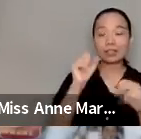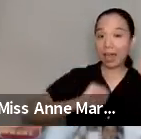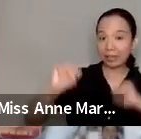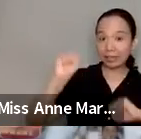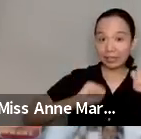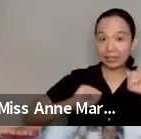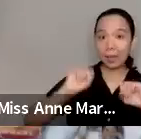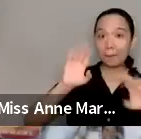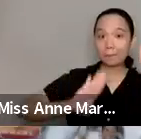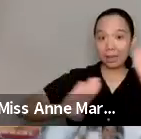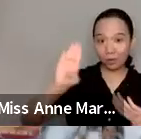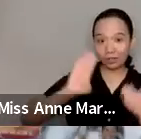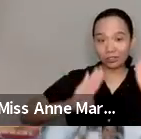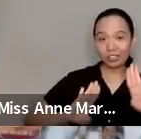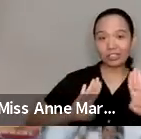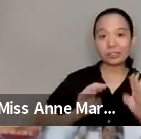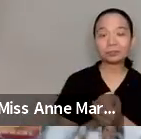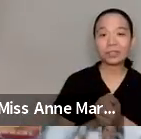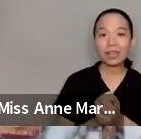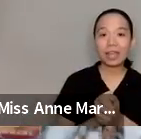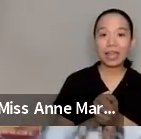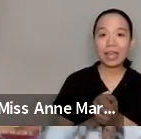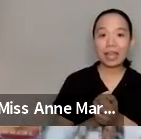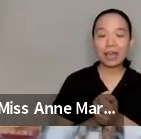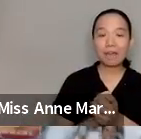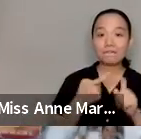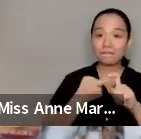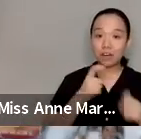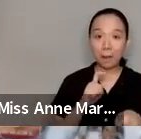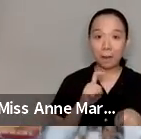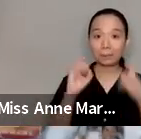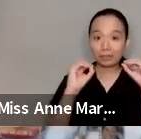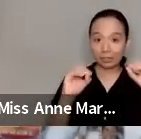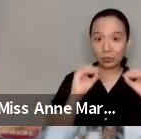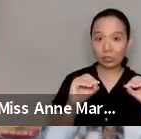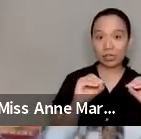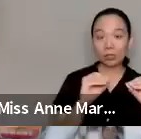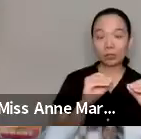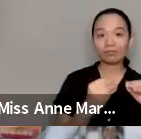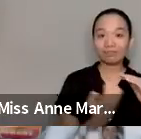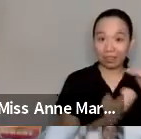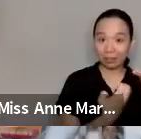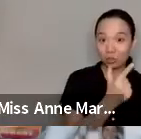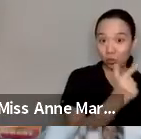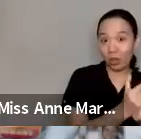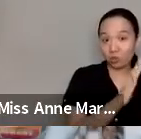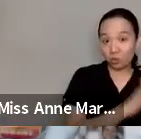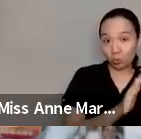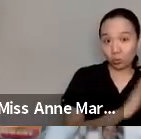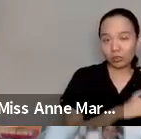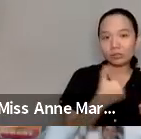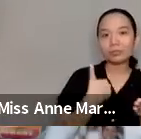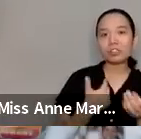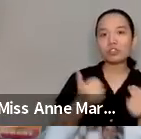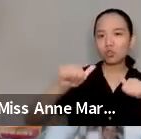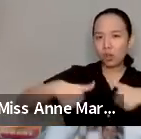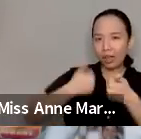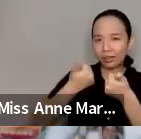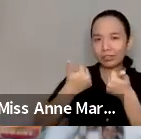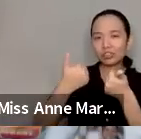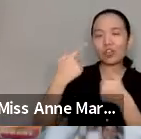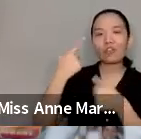and biology. From teaching grade school, I was challenged to handle high school